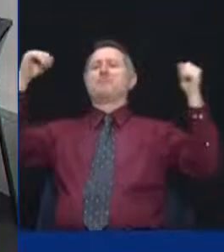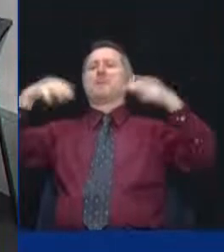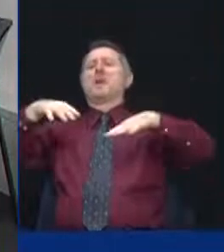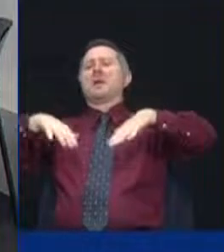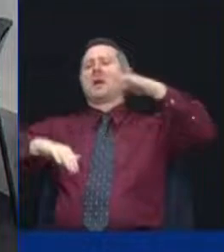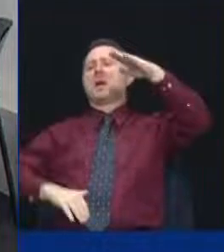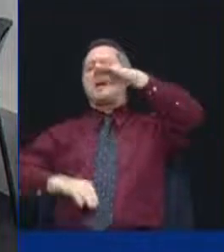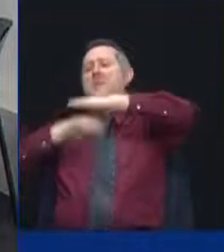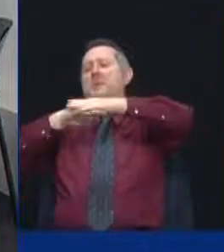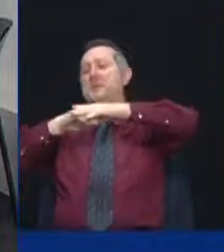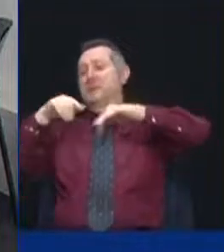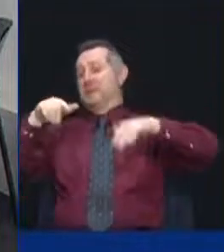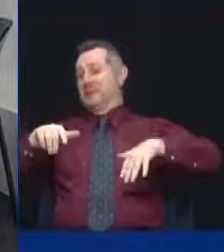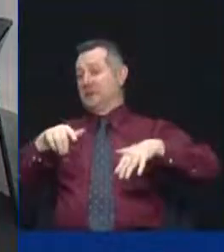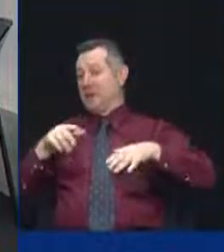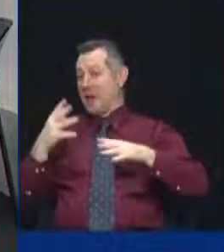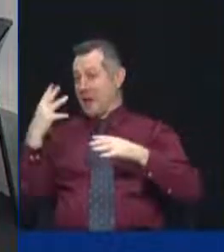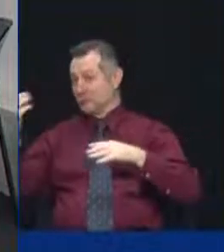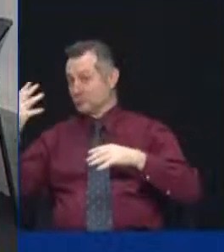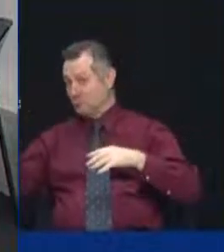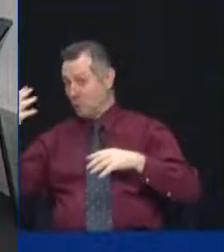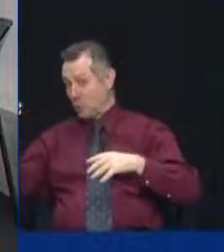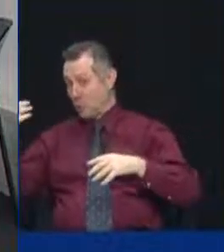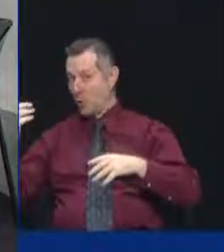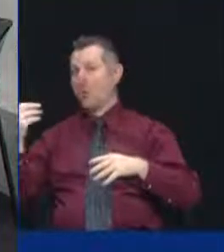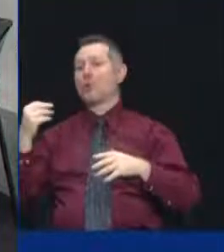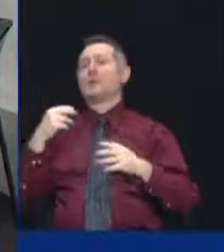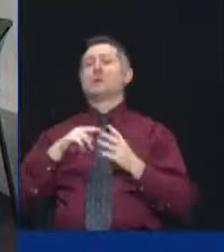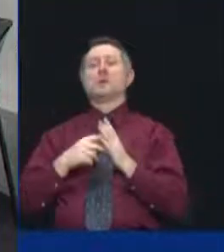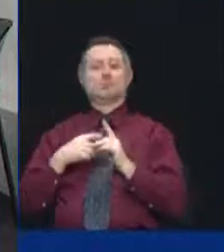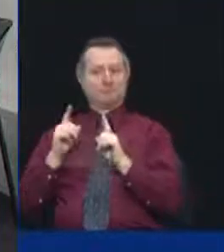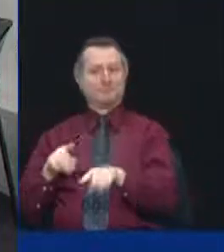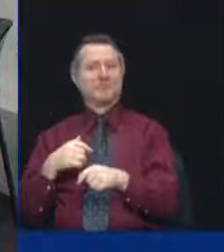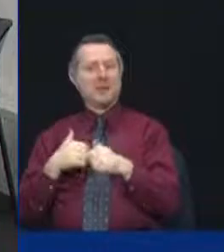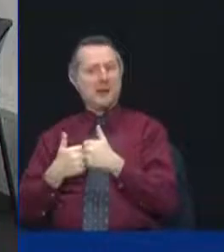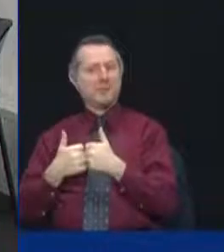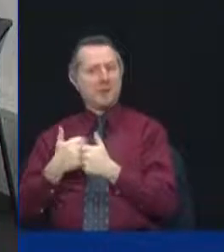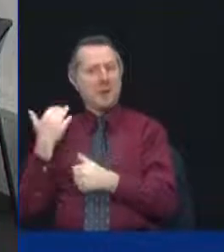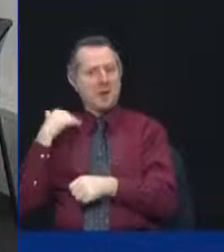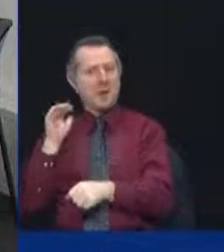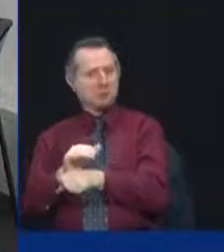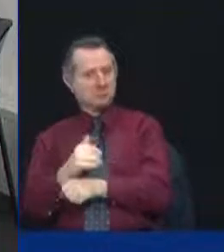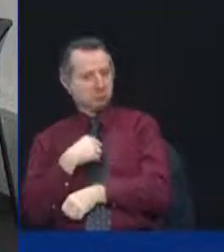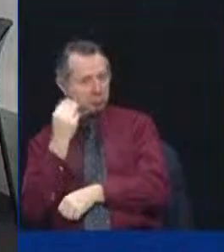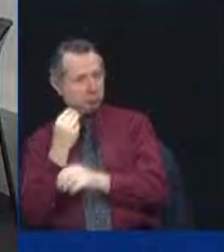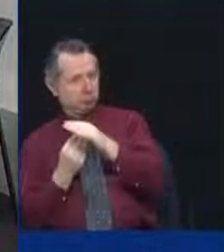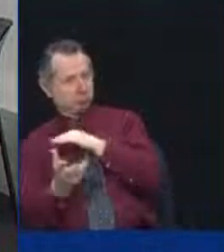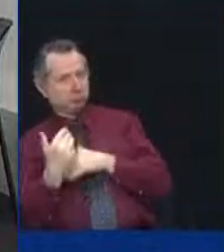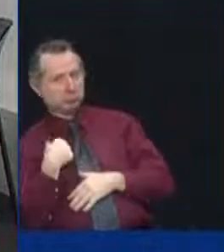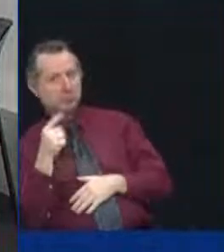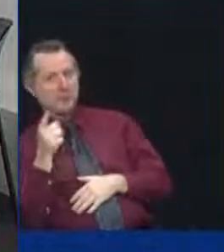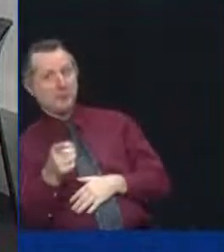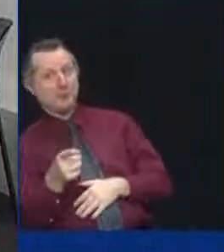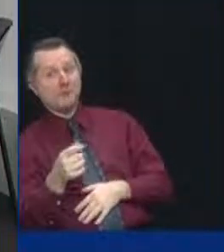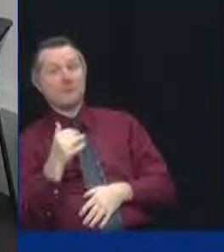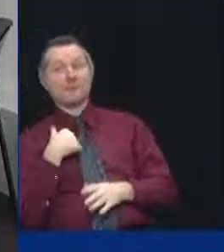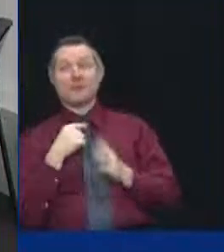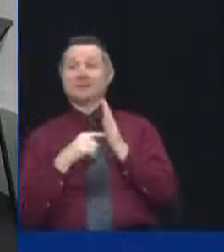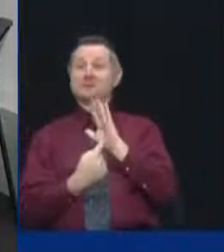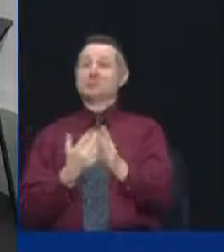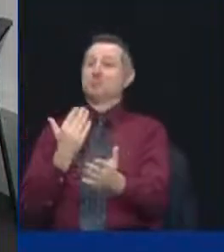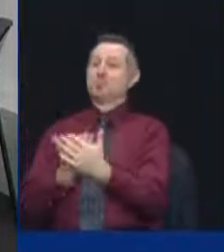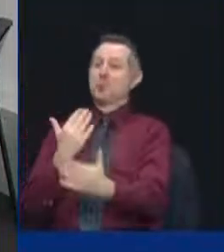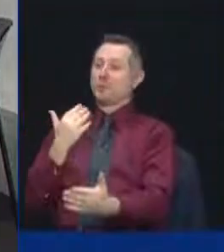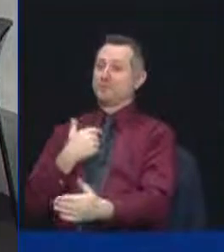is outdoors, and I happened to go to the game last night, and you show proof of vaccination,